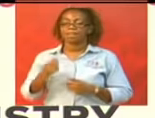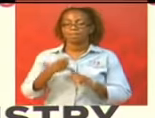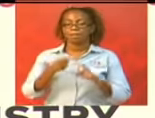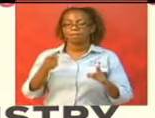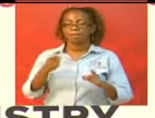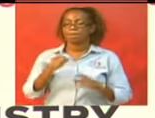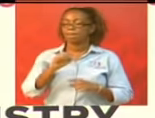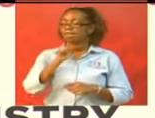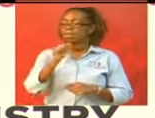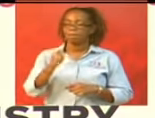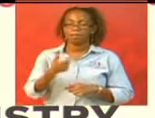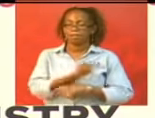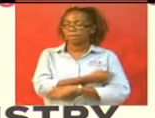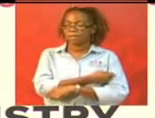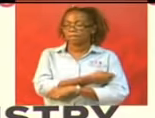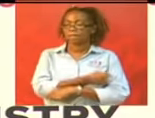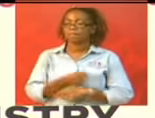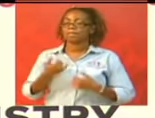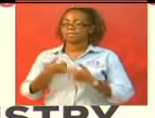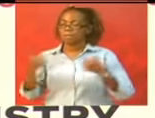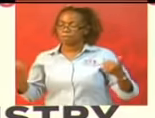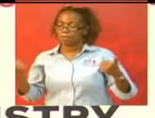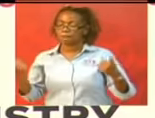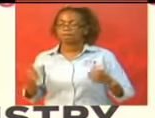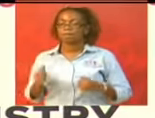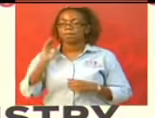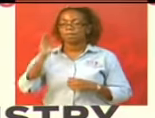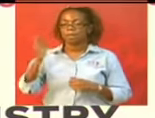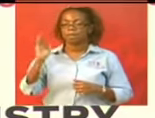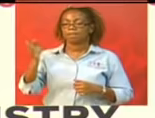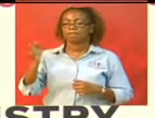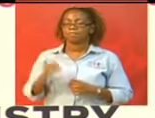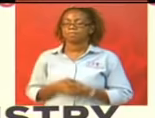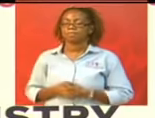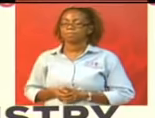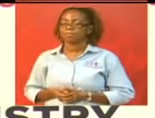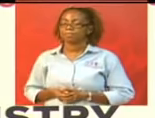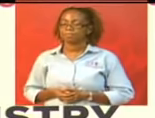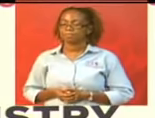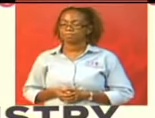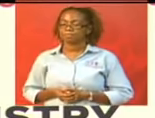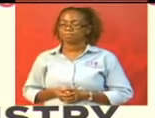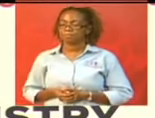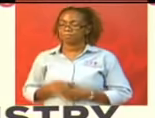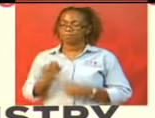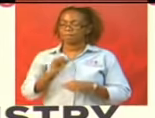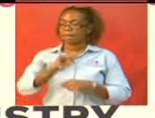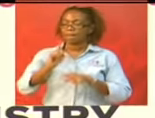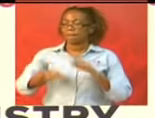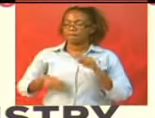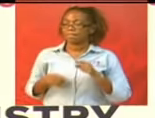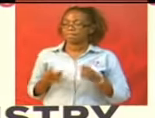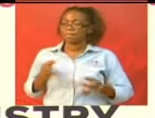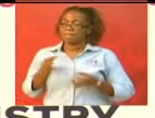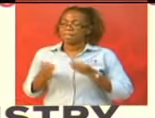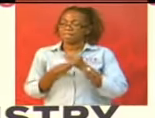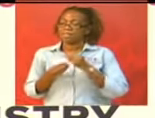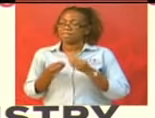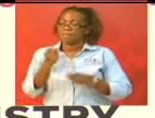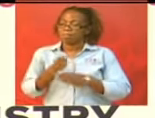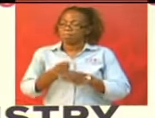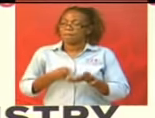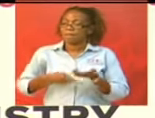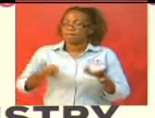in keeping the country safe from the introduction of COVID-19 and other variants. So I don't want to go beyond that. Of course, we will